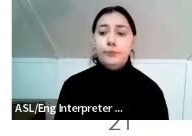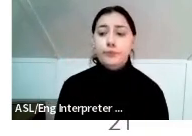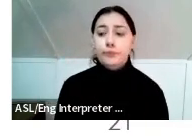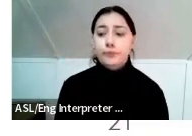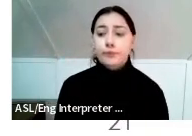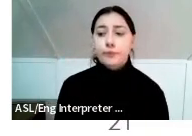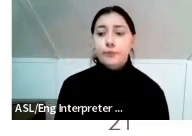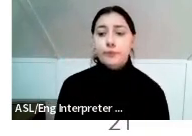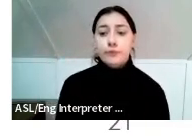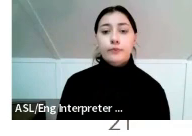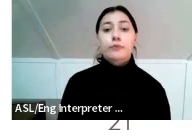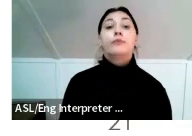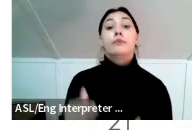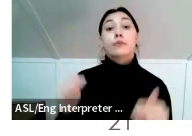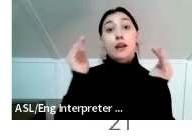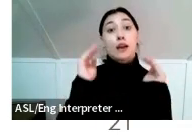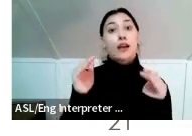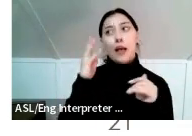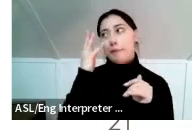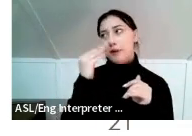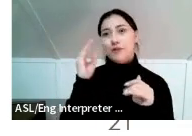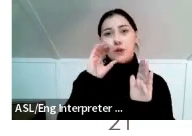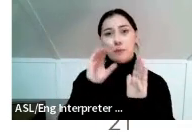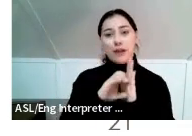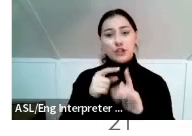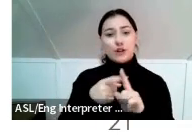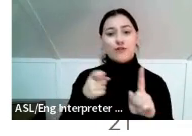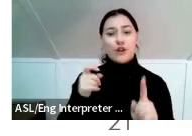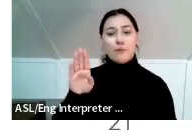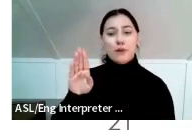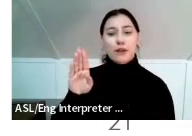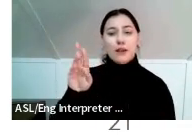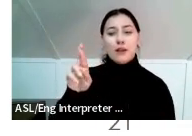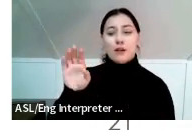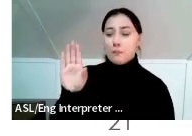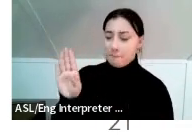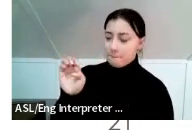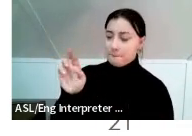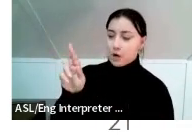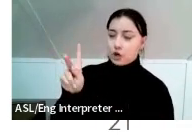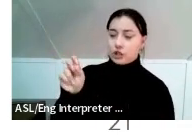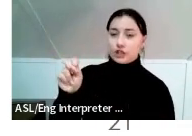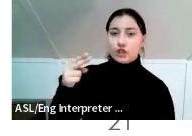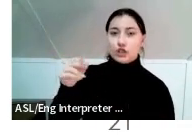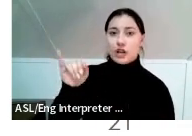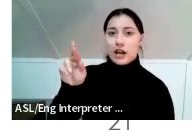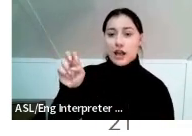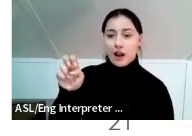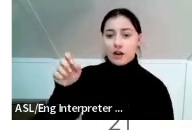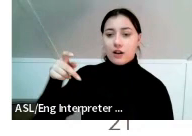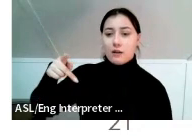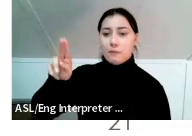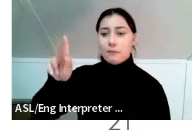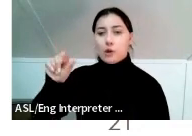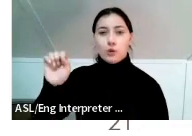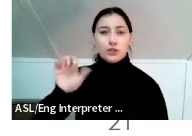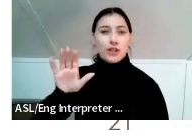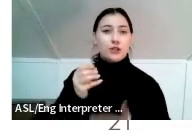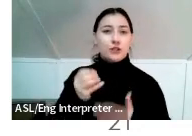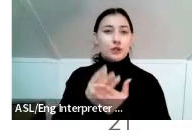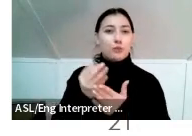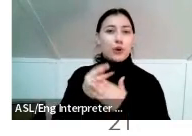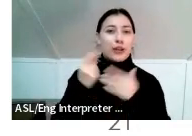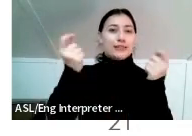There's an organization, a lovely image from Berkshire Pulse from their spring celebration showcase. And the organization